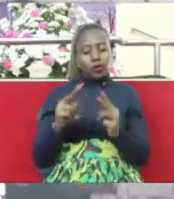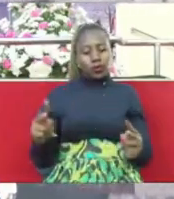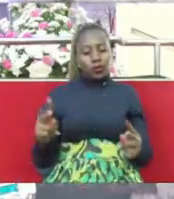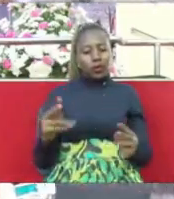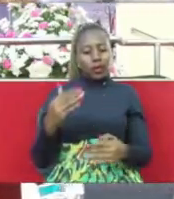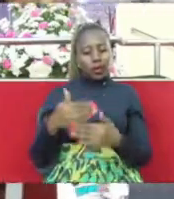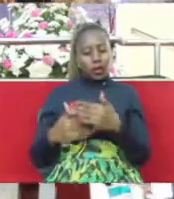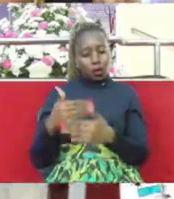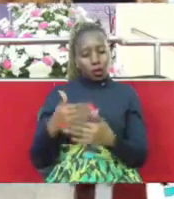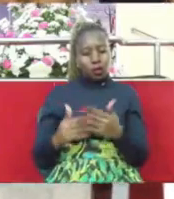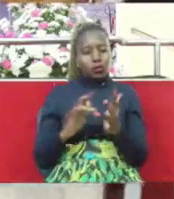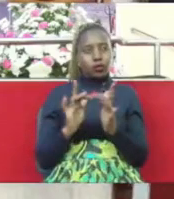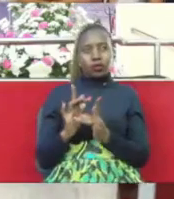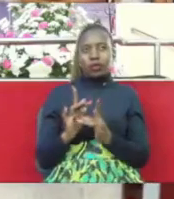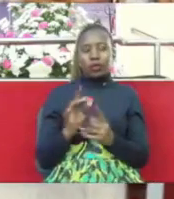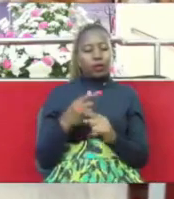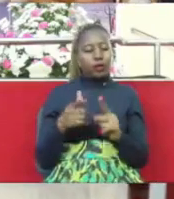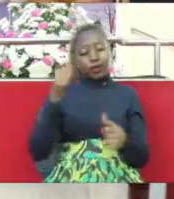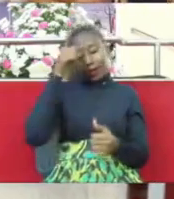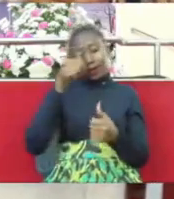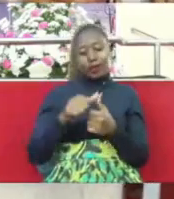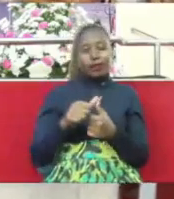but she lost the son.